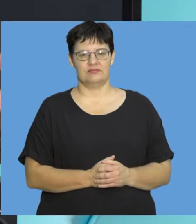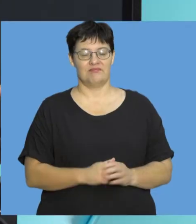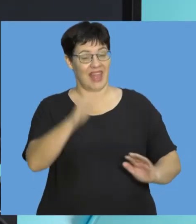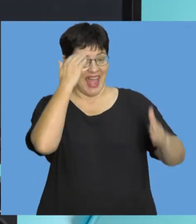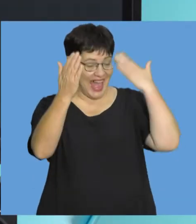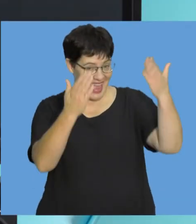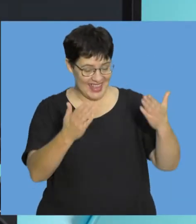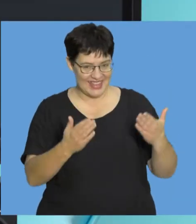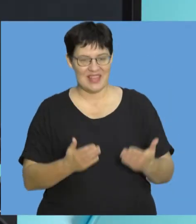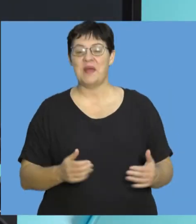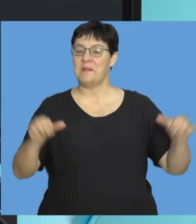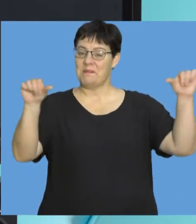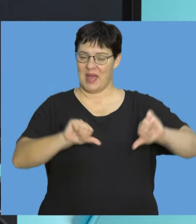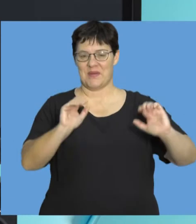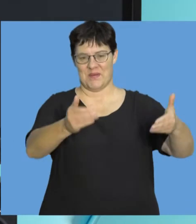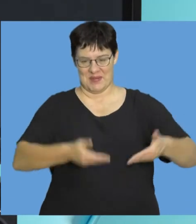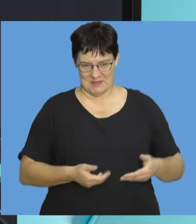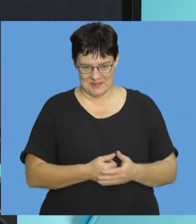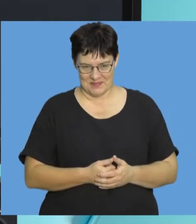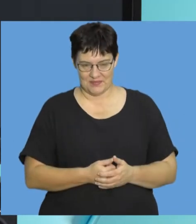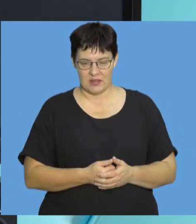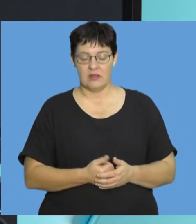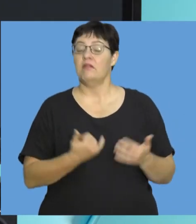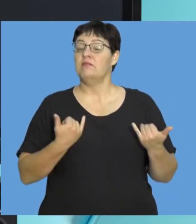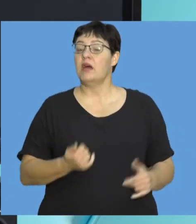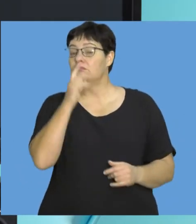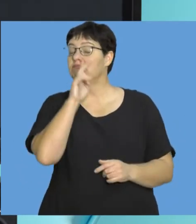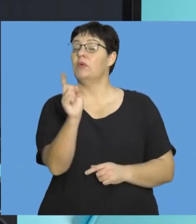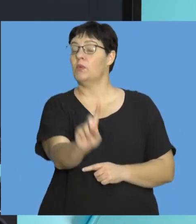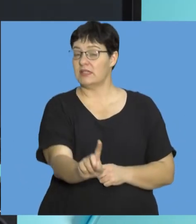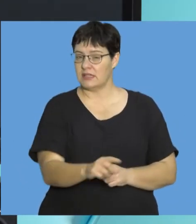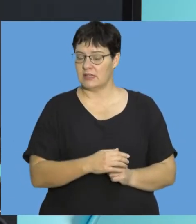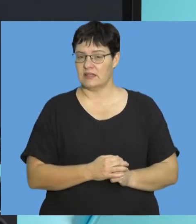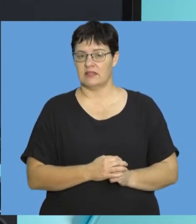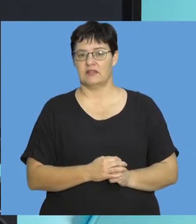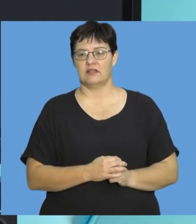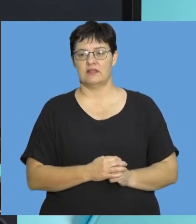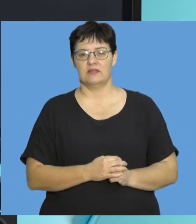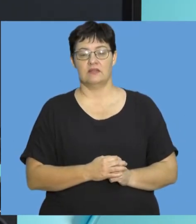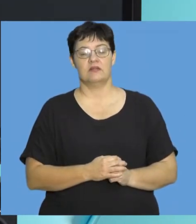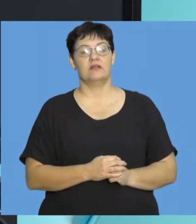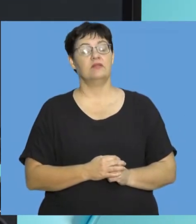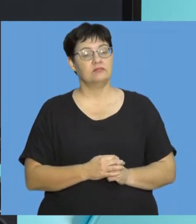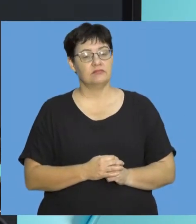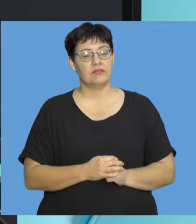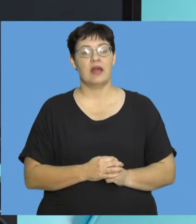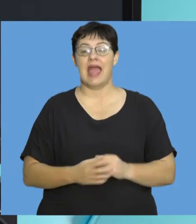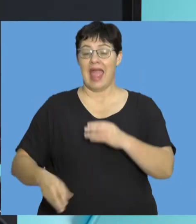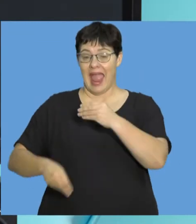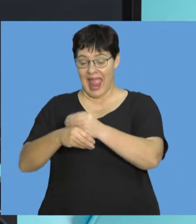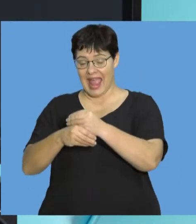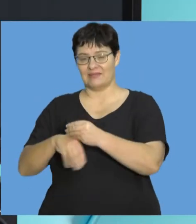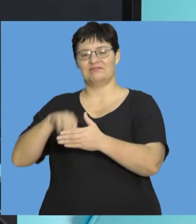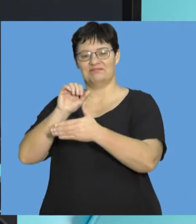Hi guys, welcome back. So right now we're going to look at then the concept of the addition and subtraction